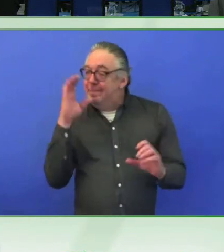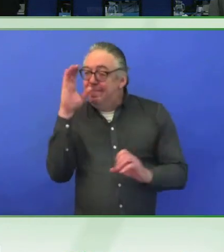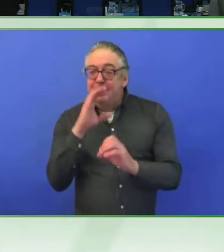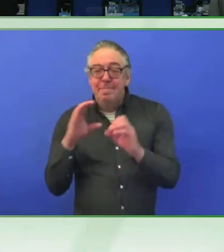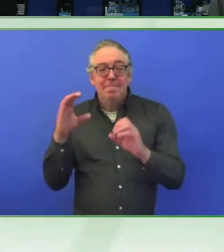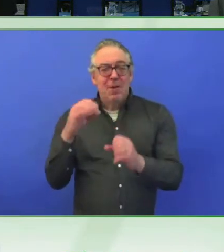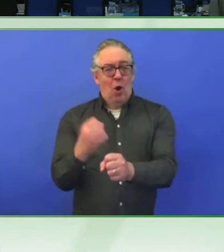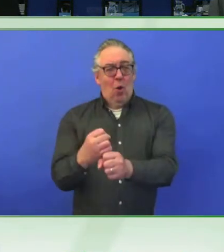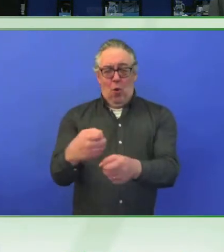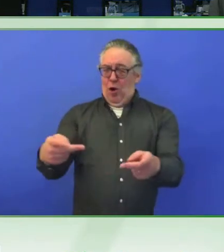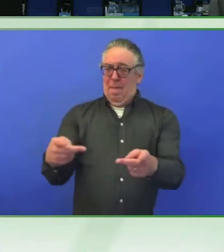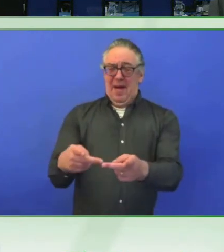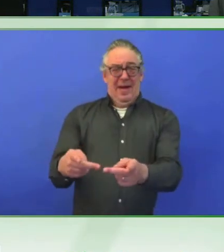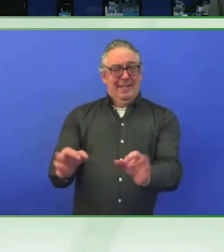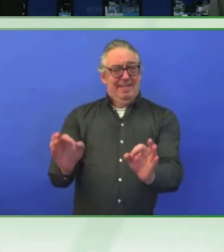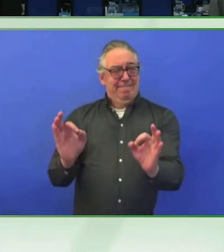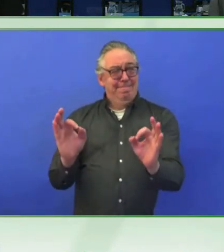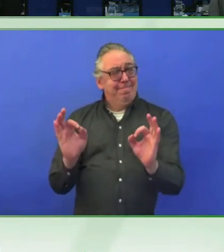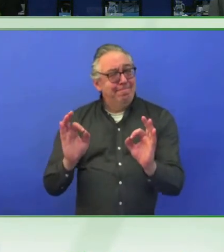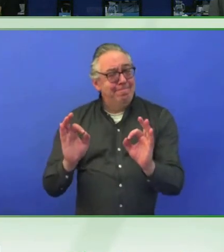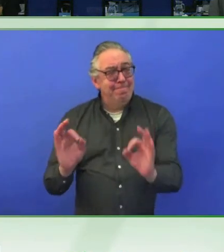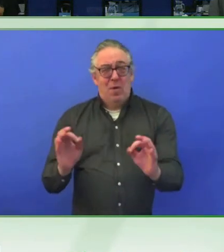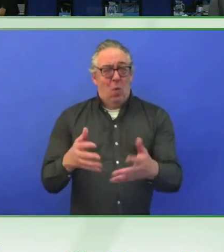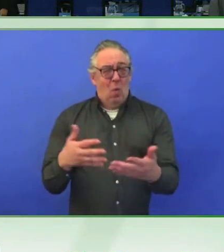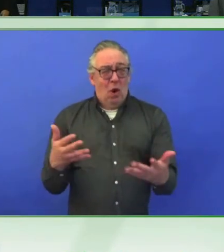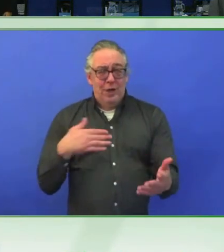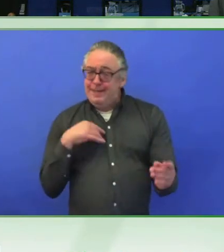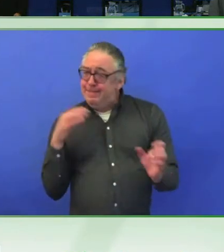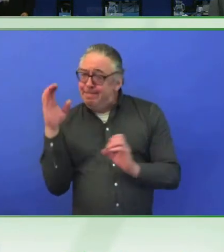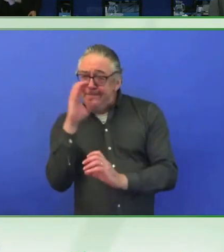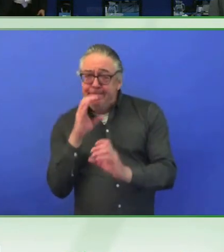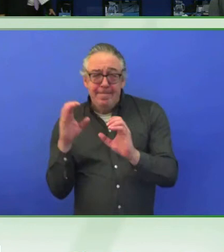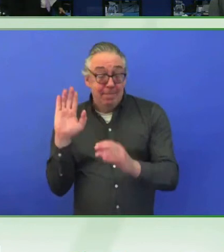and also Carol has been out